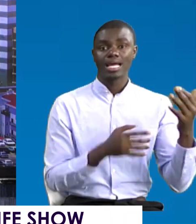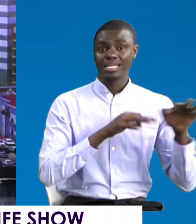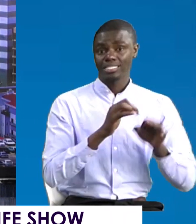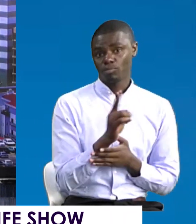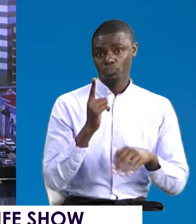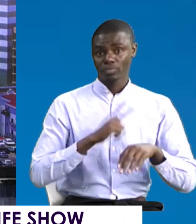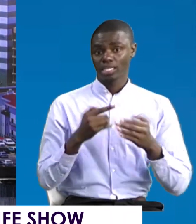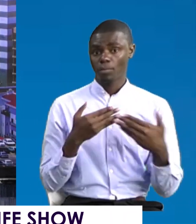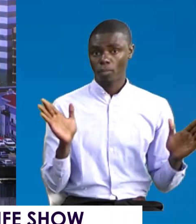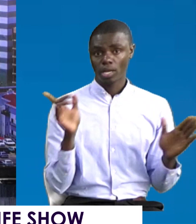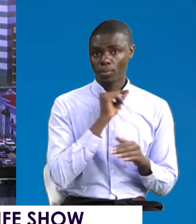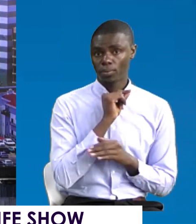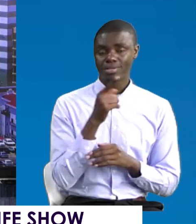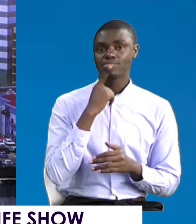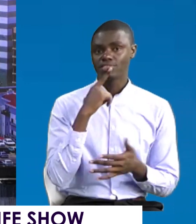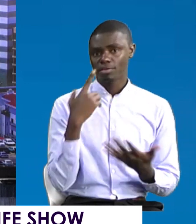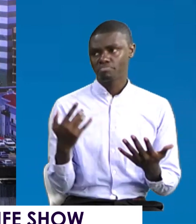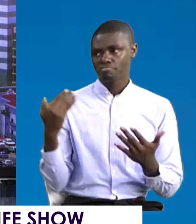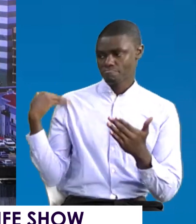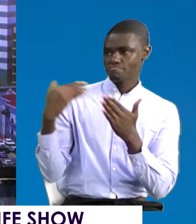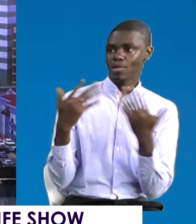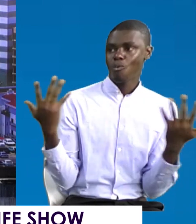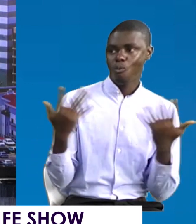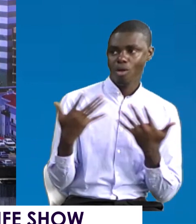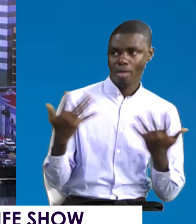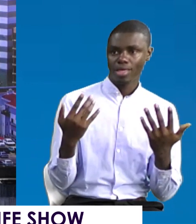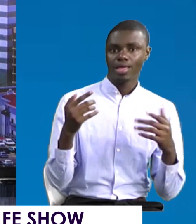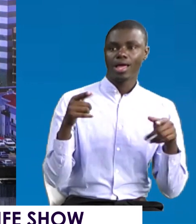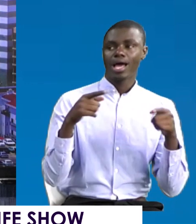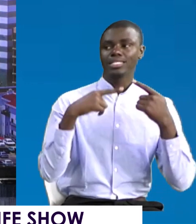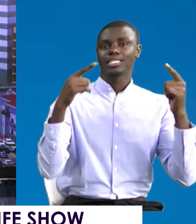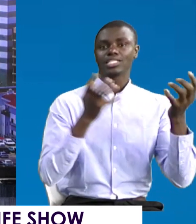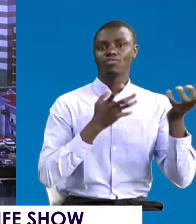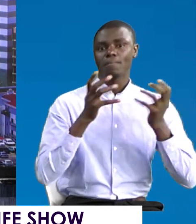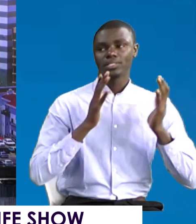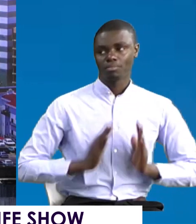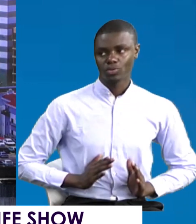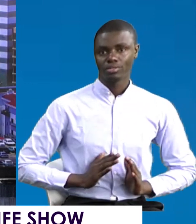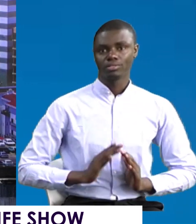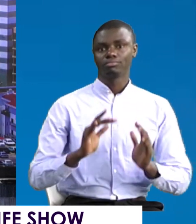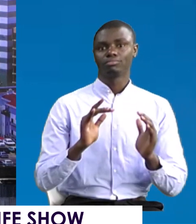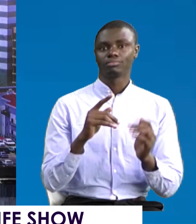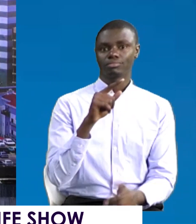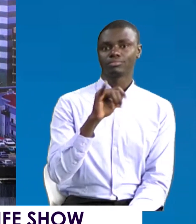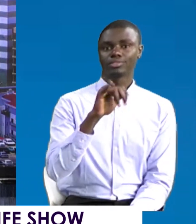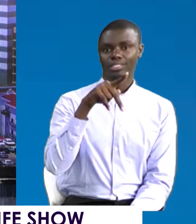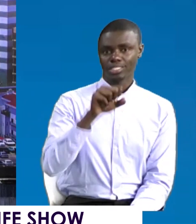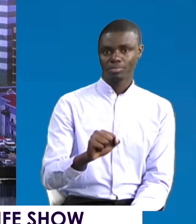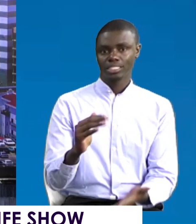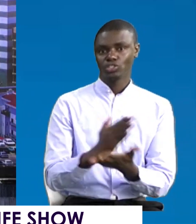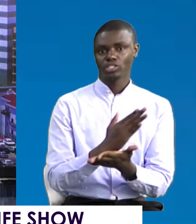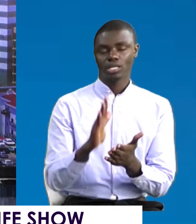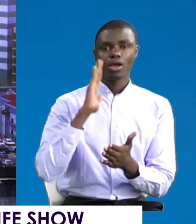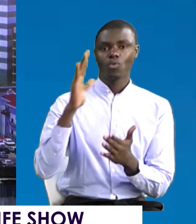opened up, now say where you are right now as a successful businessman. The tips, start sharing it.